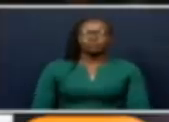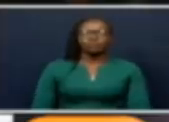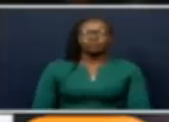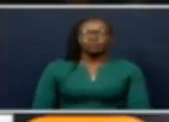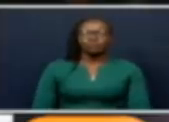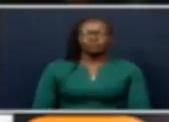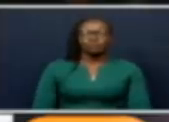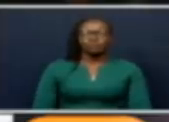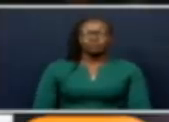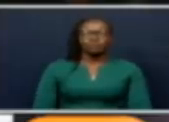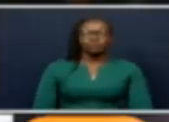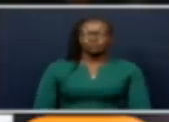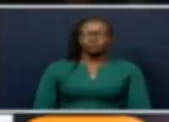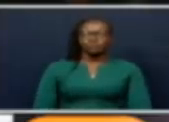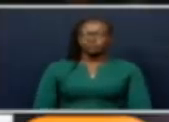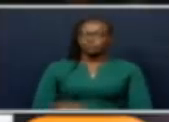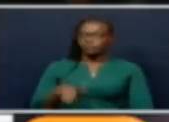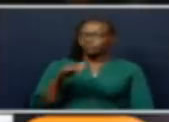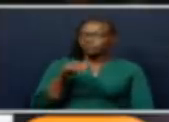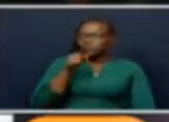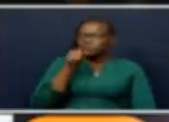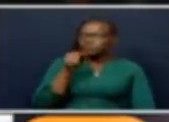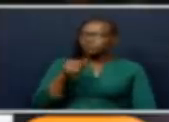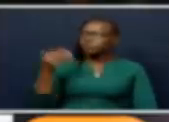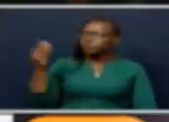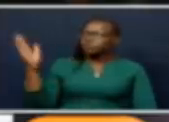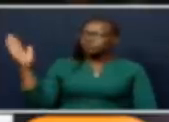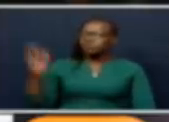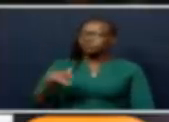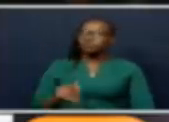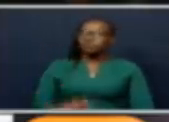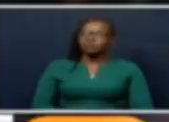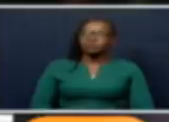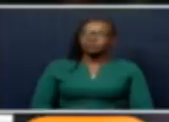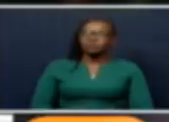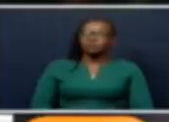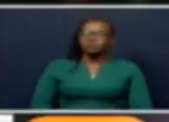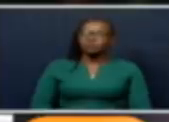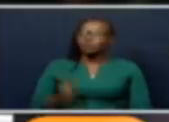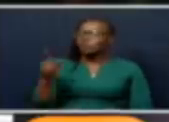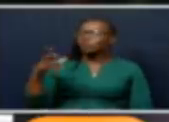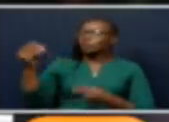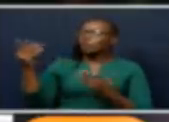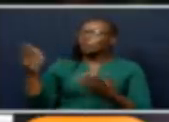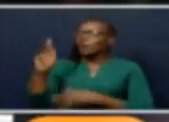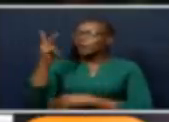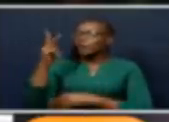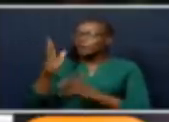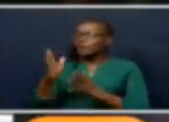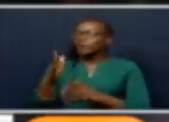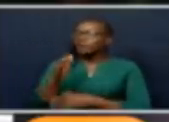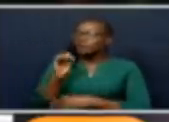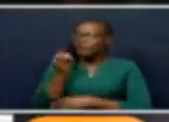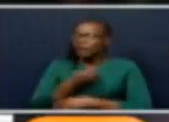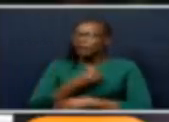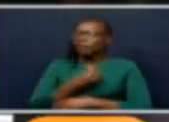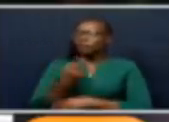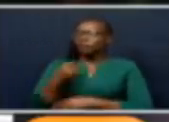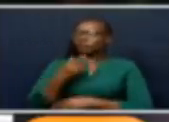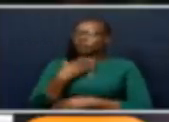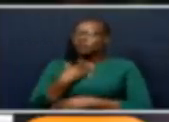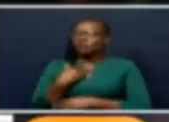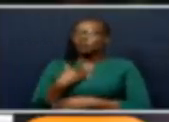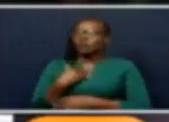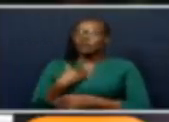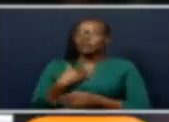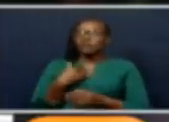him. Come here, my brother. What is the problem? Kenya is ours. Where are you going? What do you want? We are now one to one.